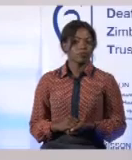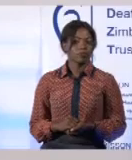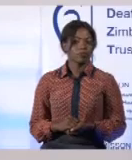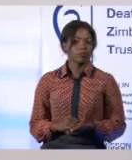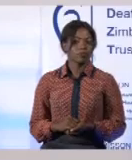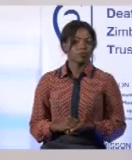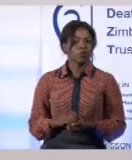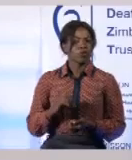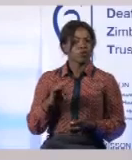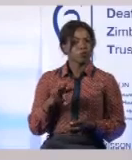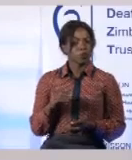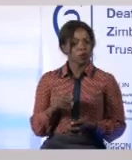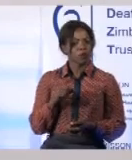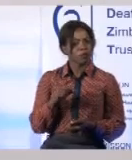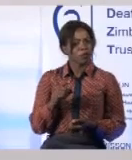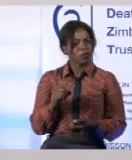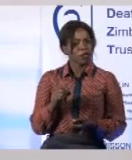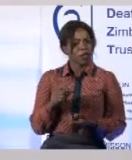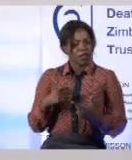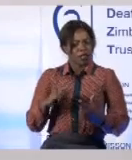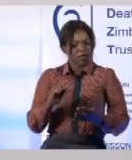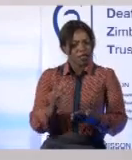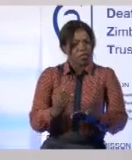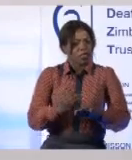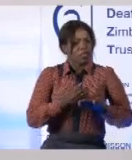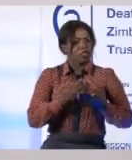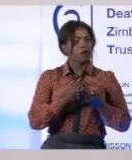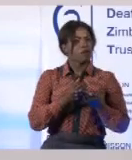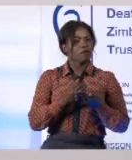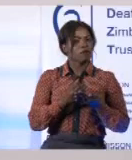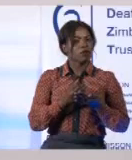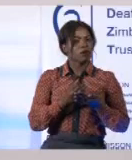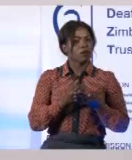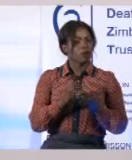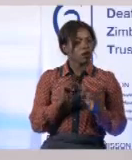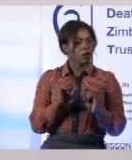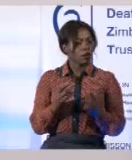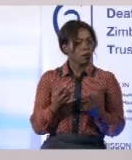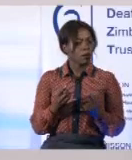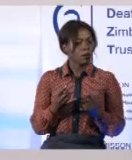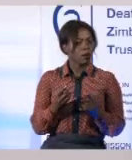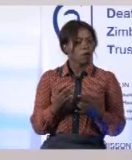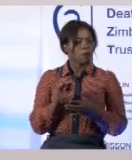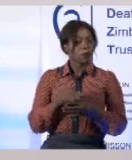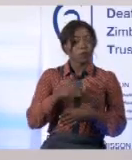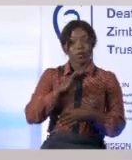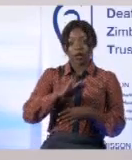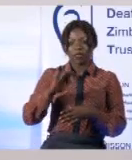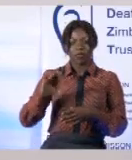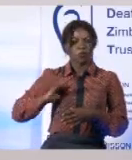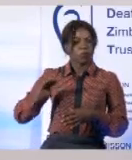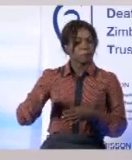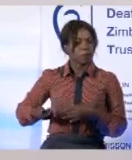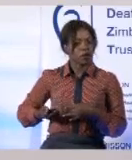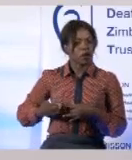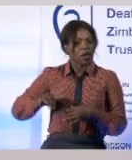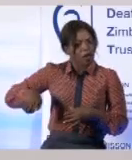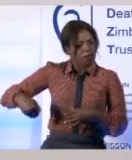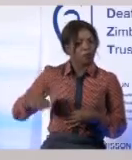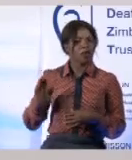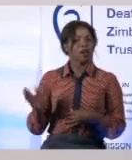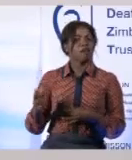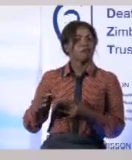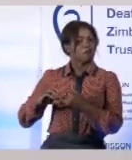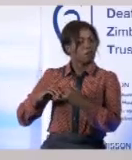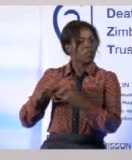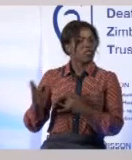yourselves safe, risk, you talked about some of your clients being married. You are not putting yourselves at risks with their partners,